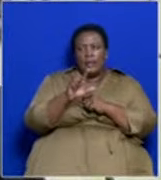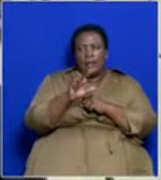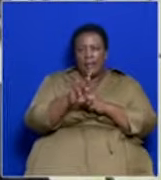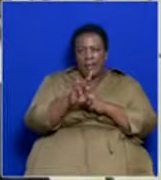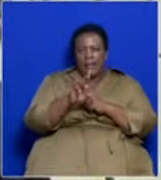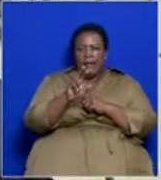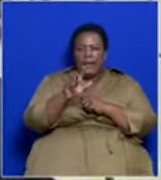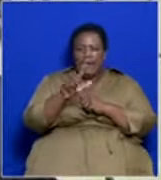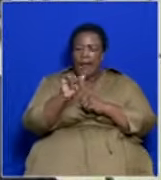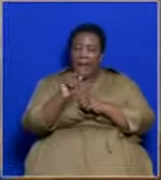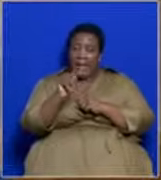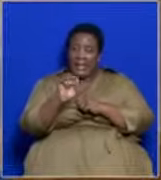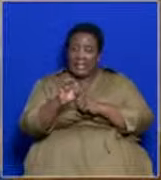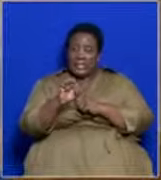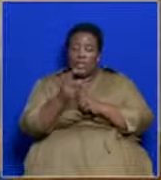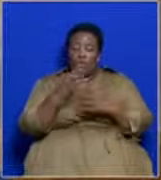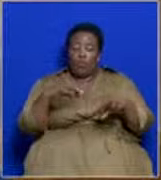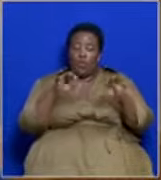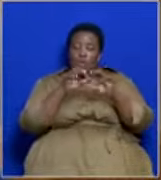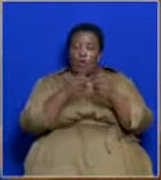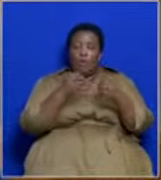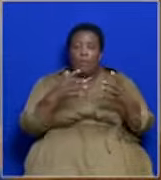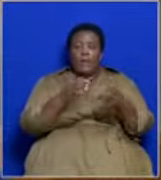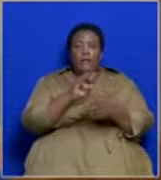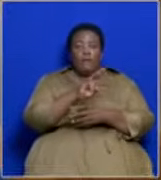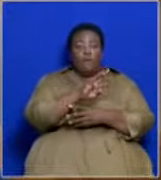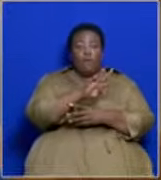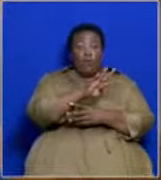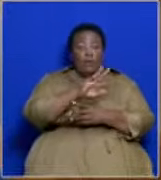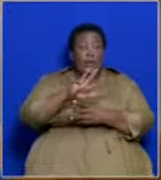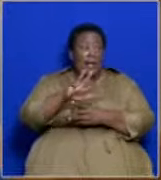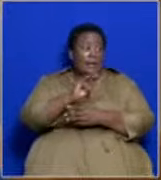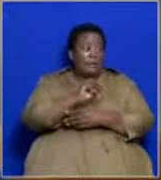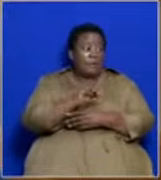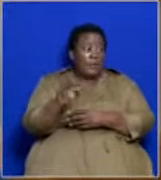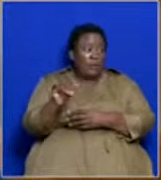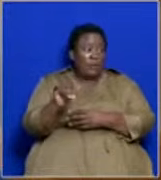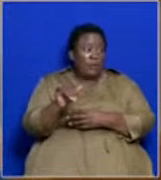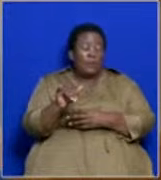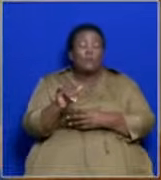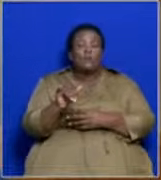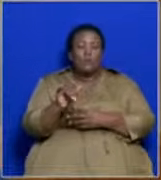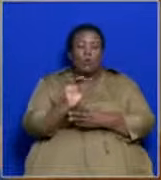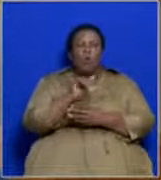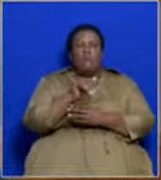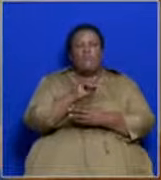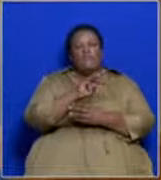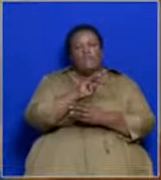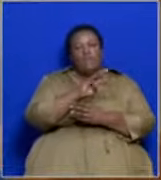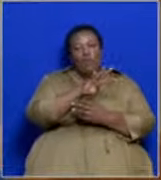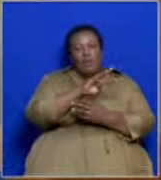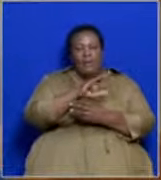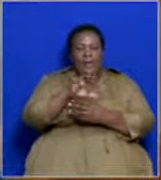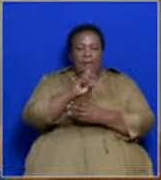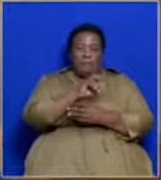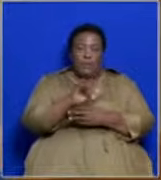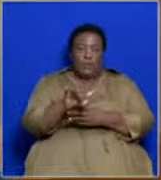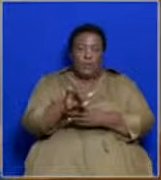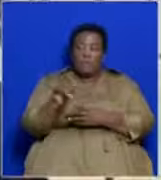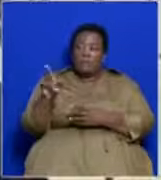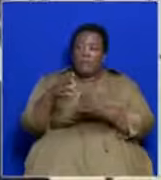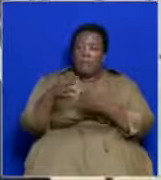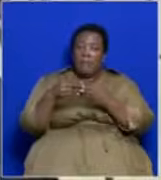14,926,412 rands. The members reported at West Bank that they were tracing a suspect of